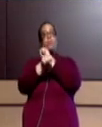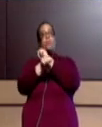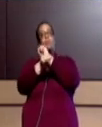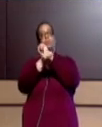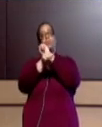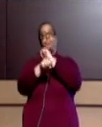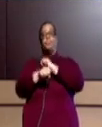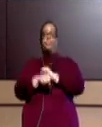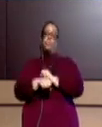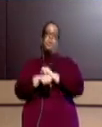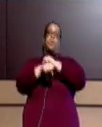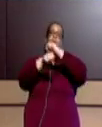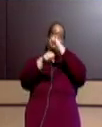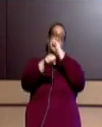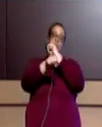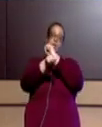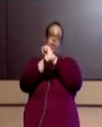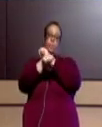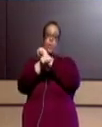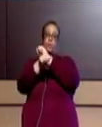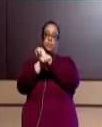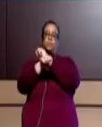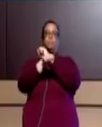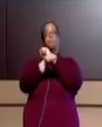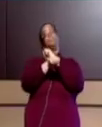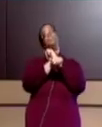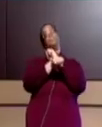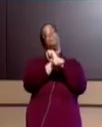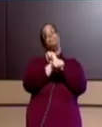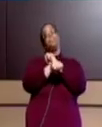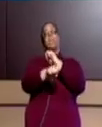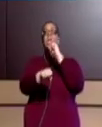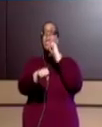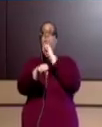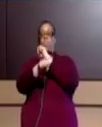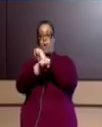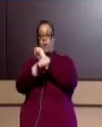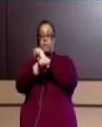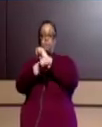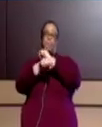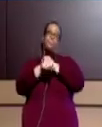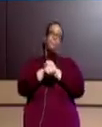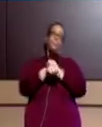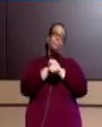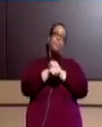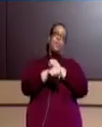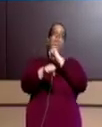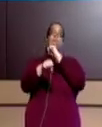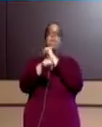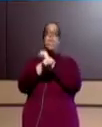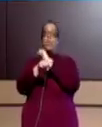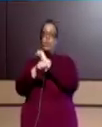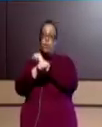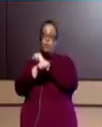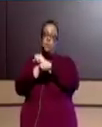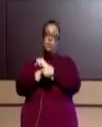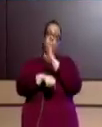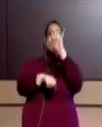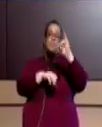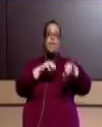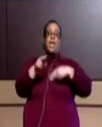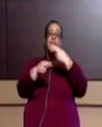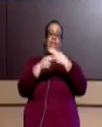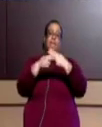works. It works. Works in my home. It works. Works on my job. It works. Works when I call on Him. That